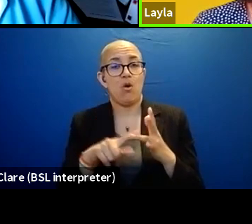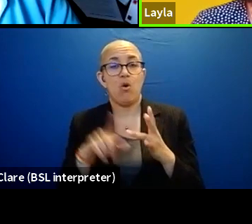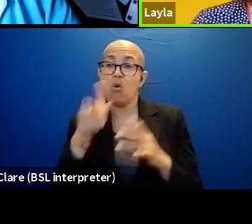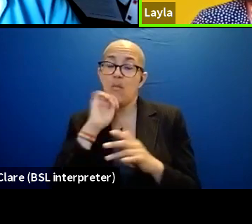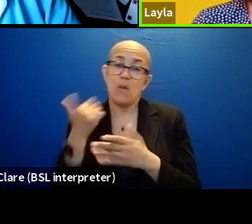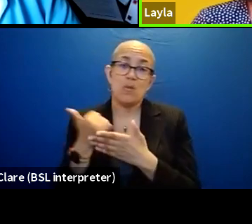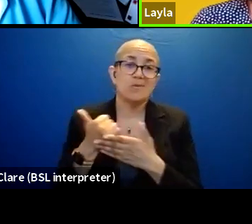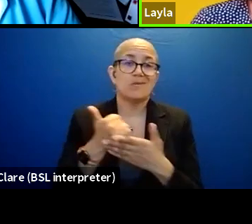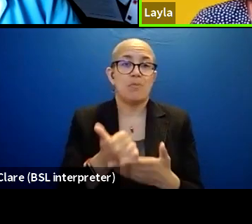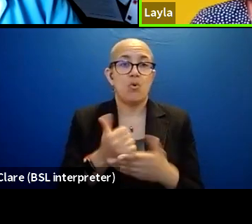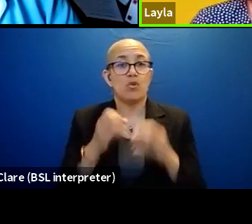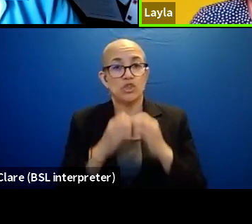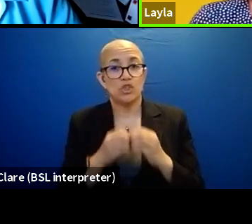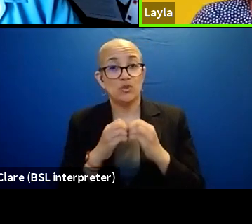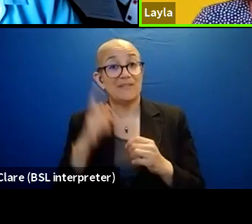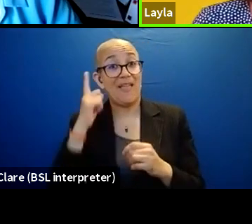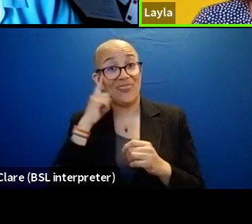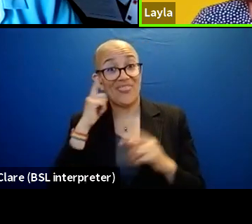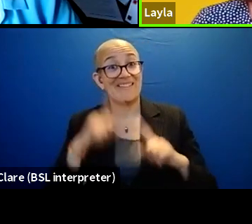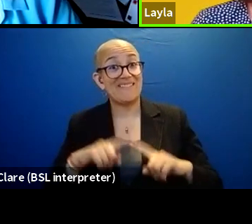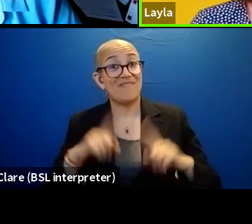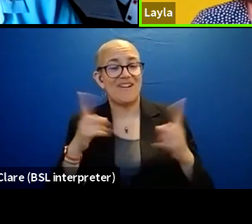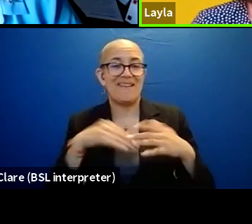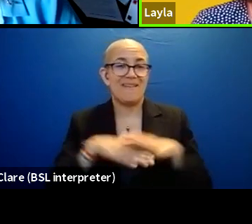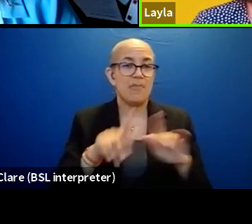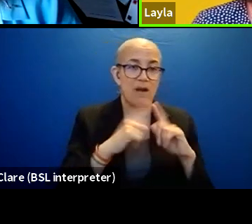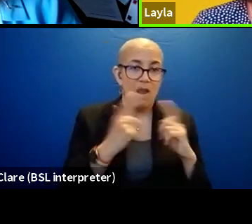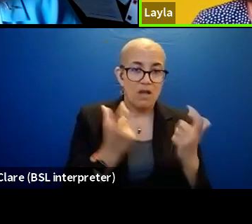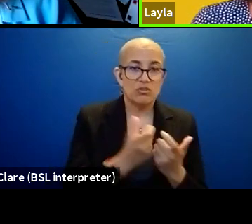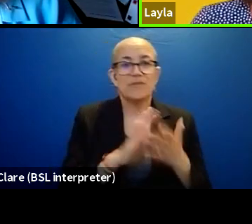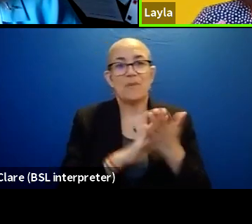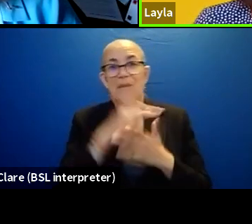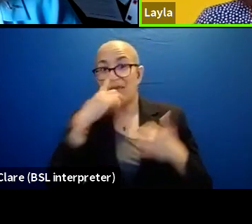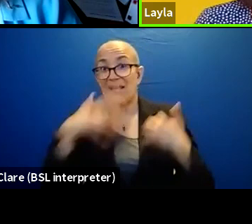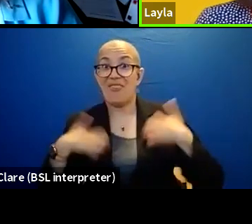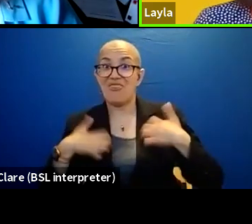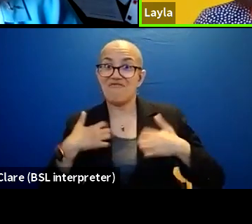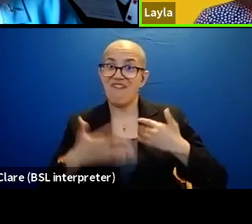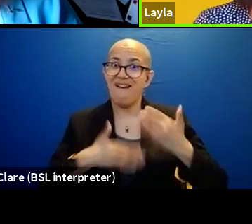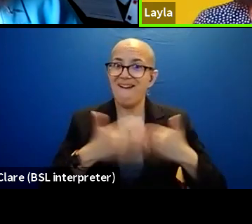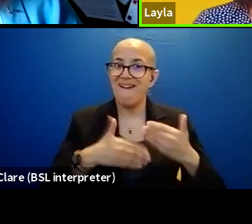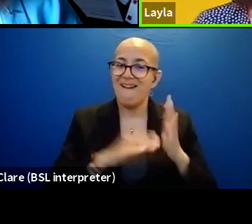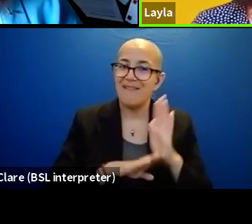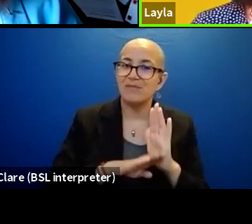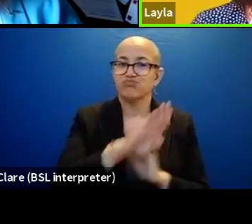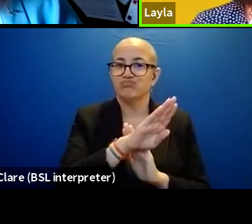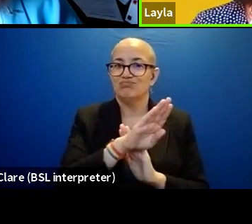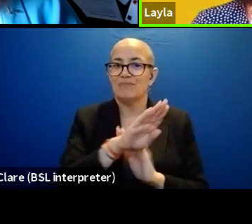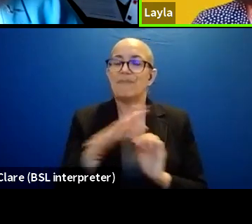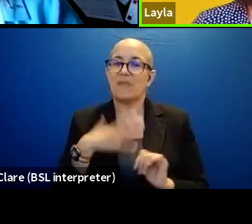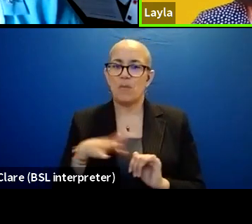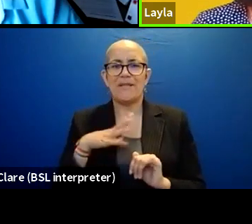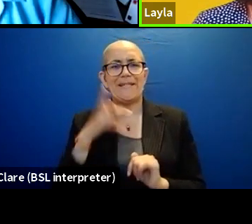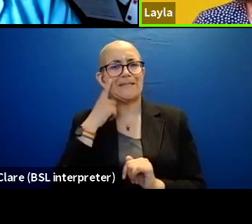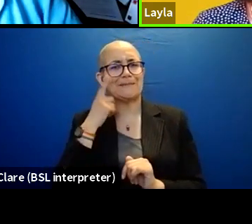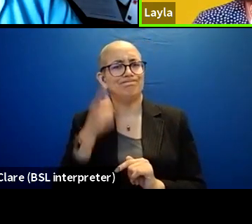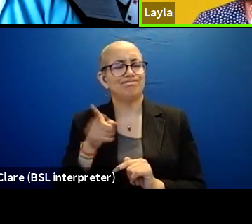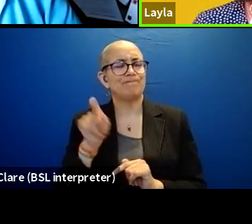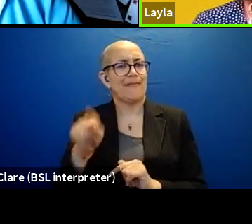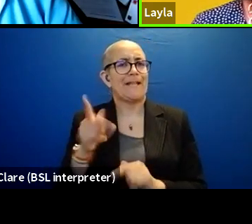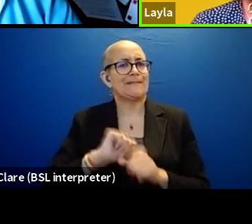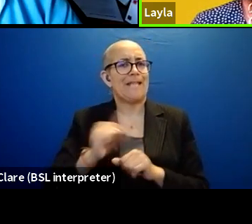those students who think differently in the classroom so that they're able to thrive. And that is where I think we need to go next. We have to change